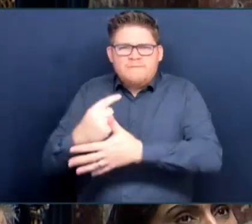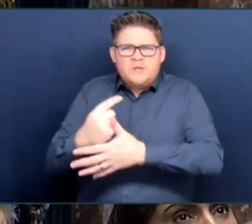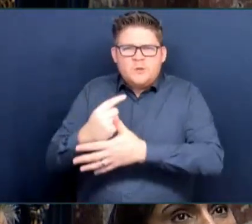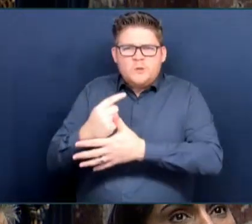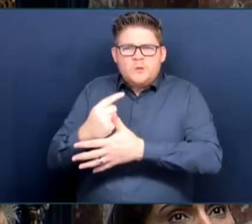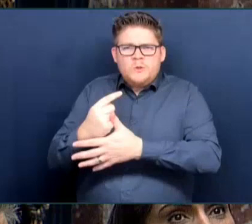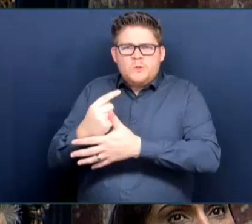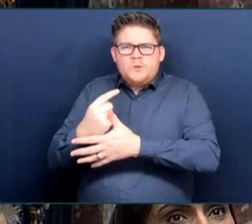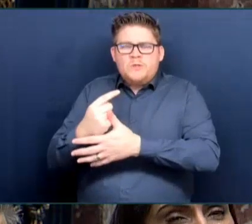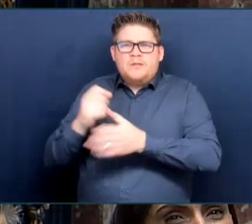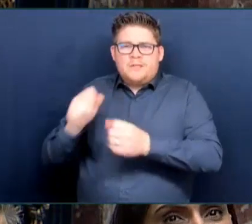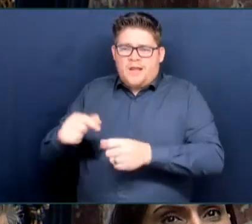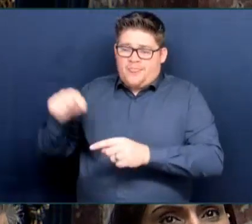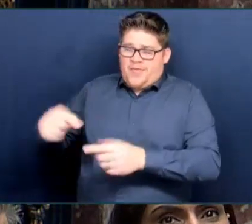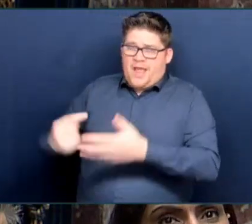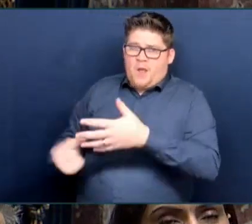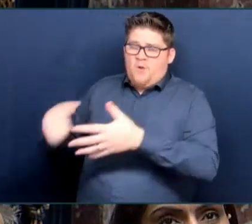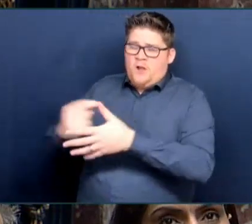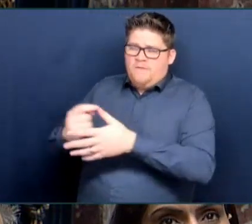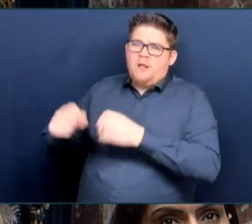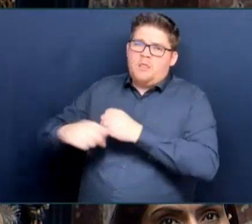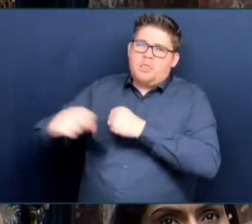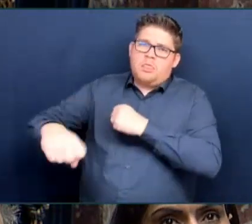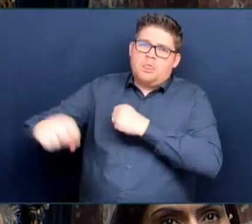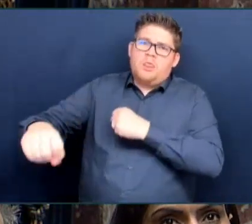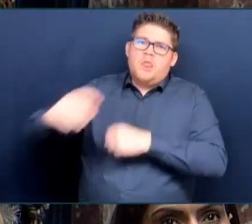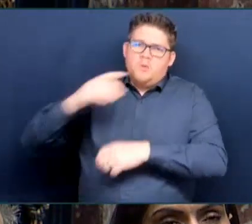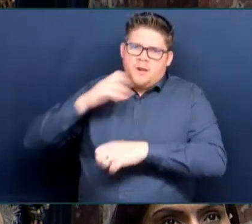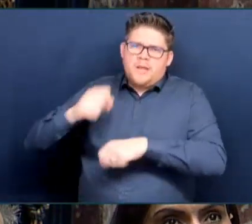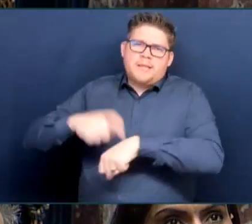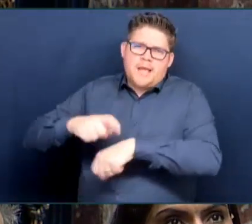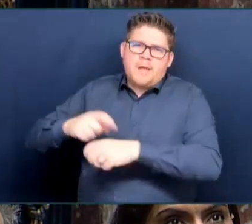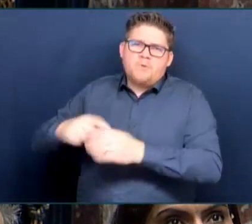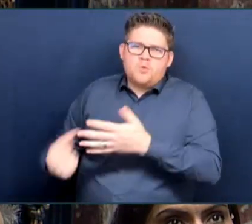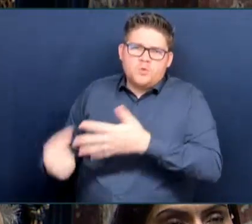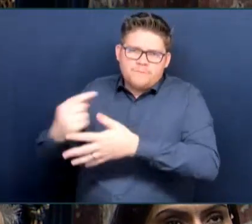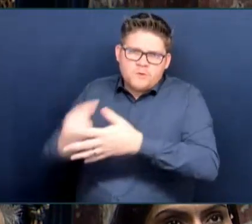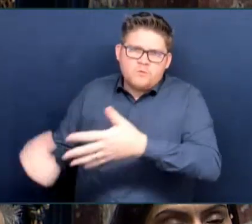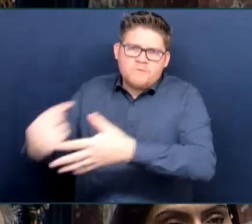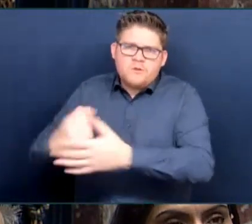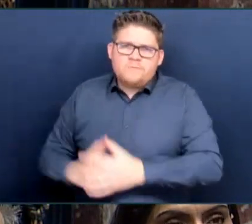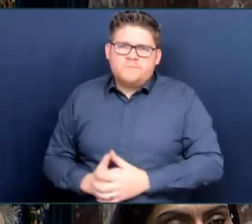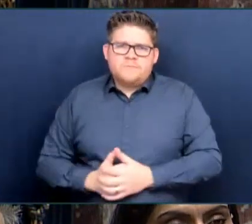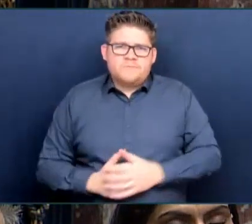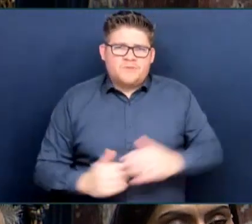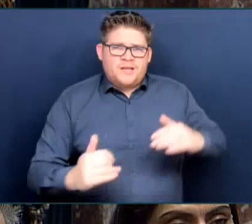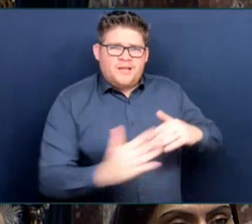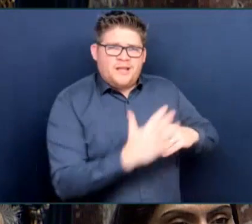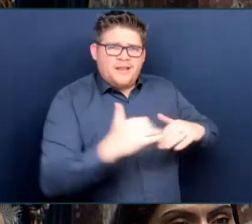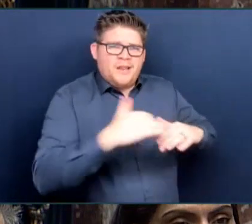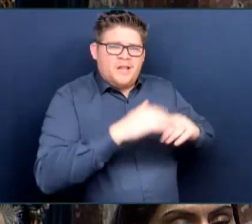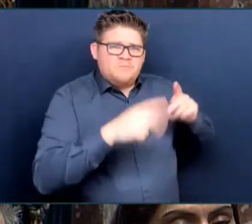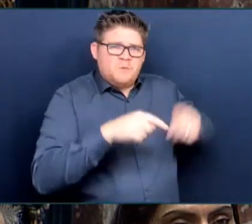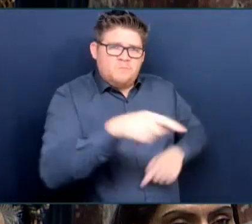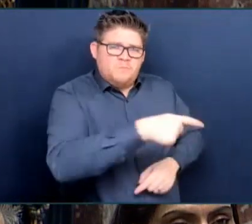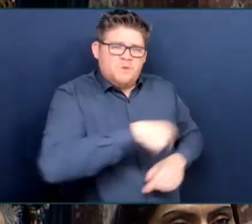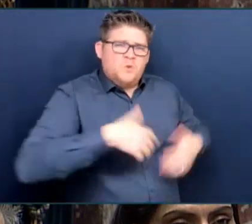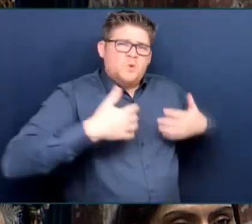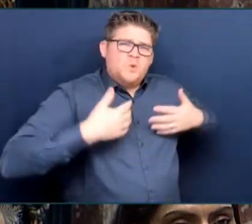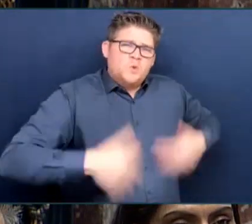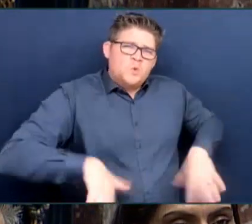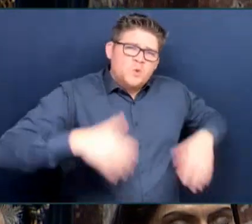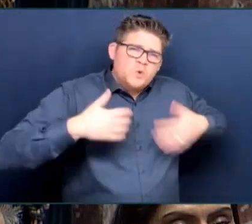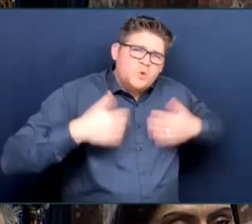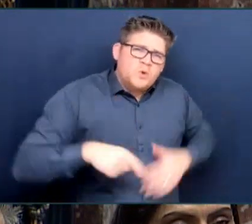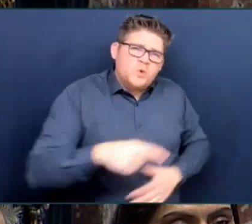rights abuses and violations of Indigenous peoples on their own lands by this unit has not yet fully come to light. How does this government